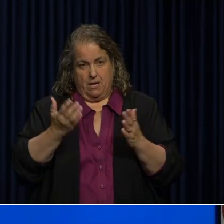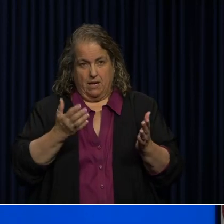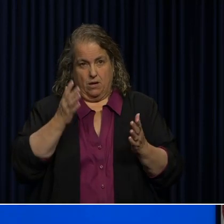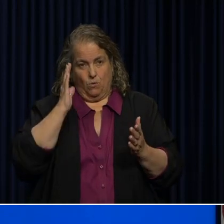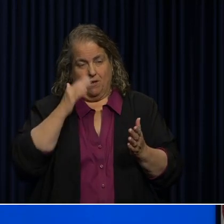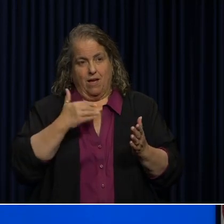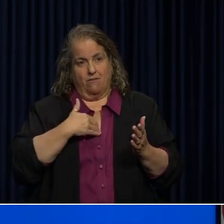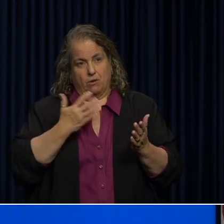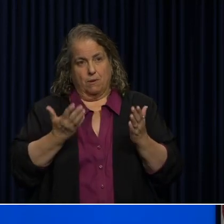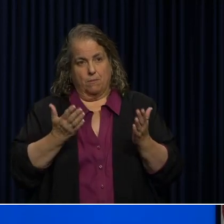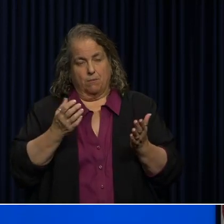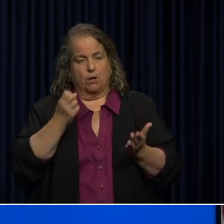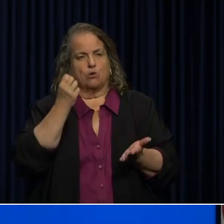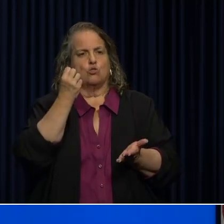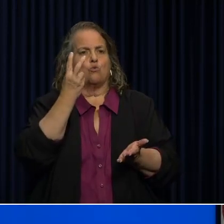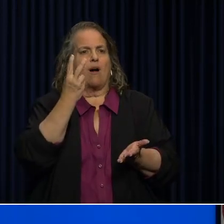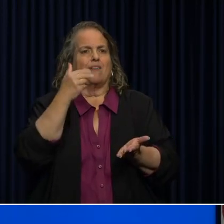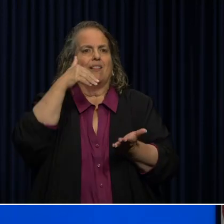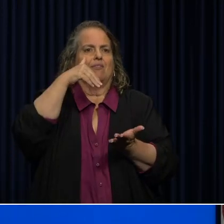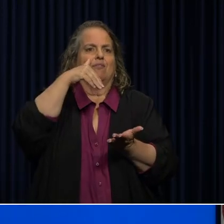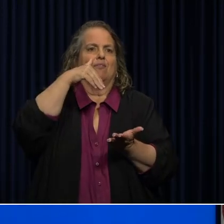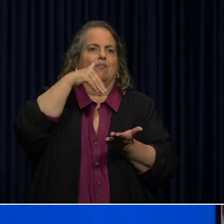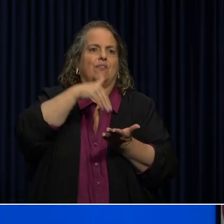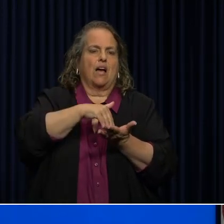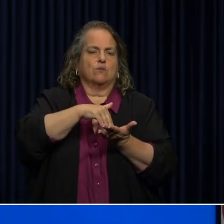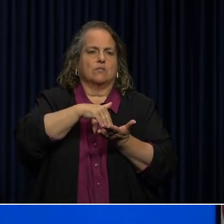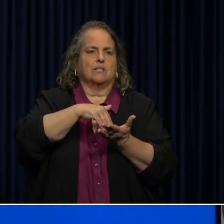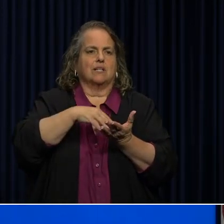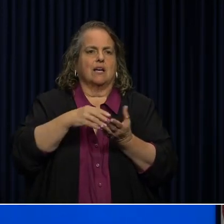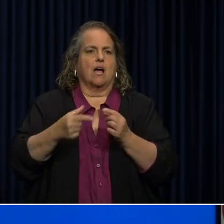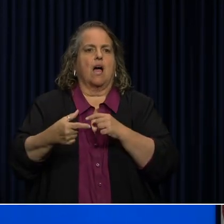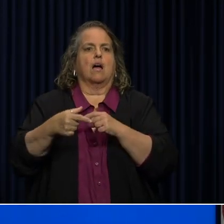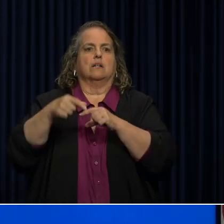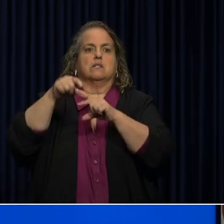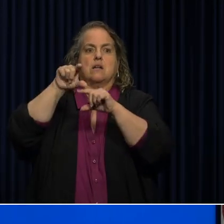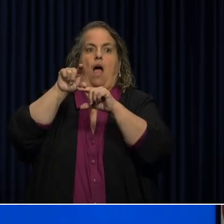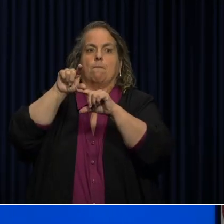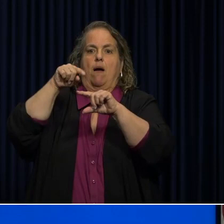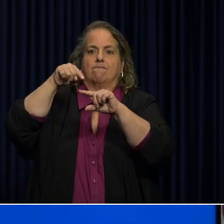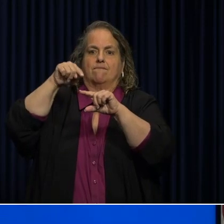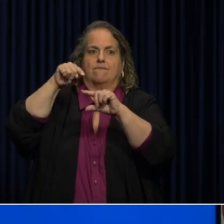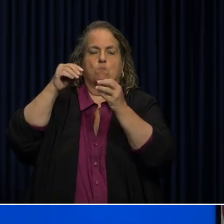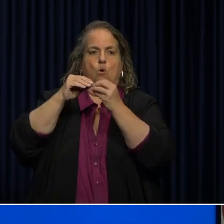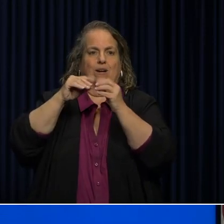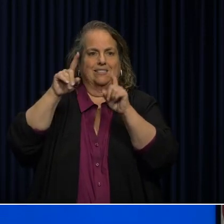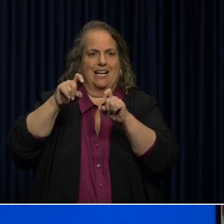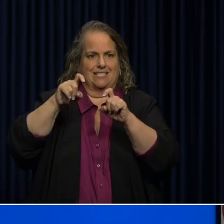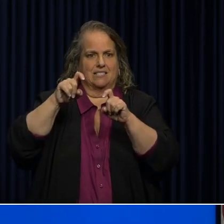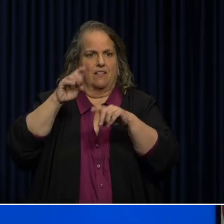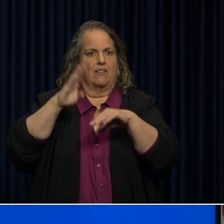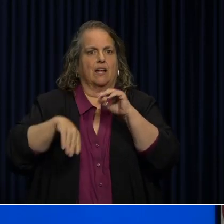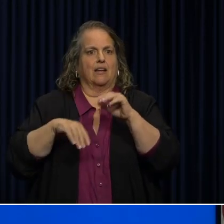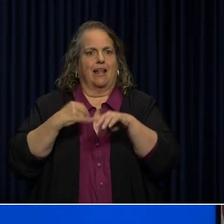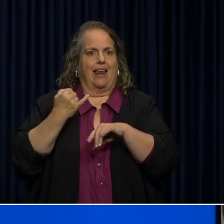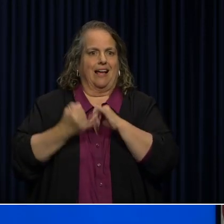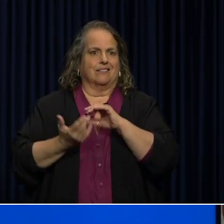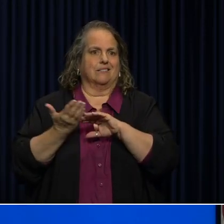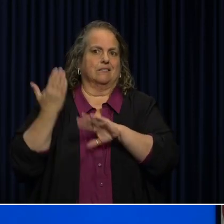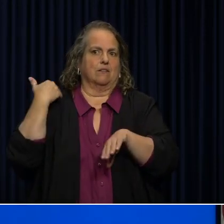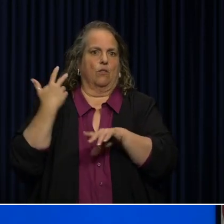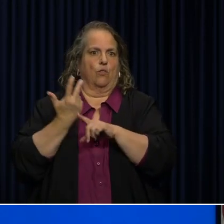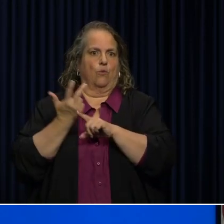12,000, which is additional capacity from the last 3 weeks that we are